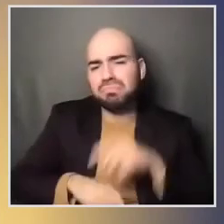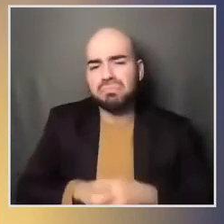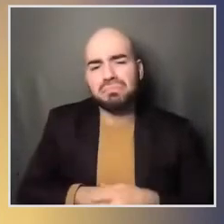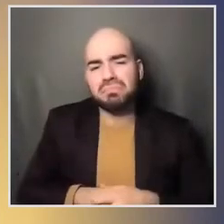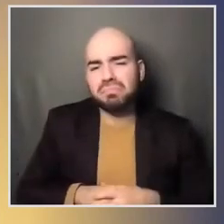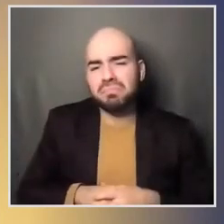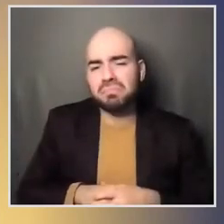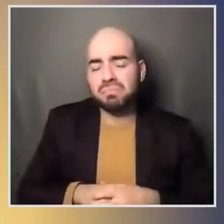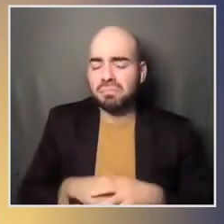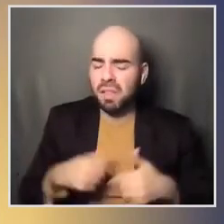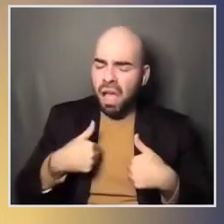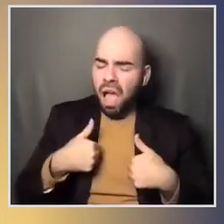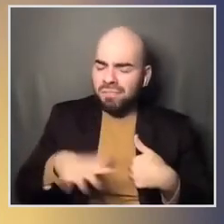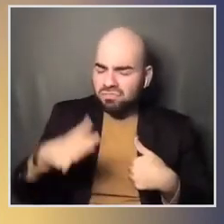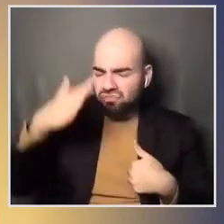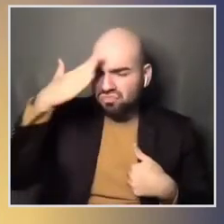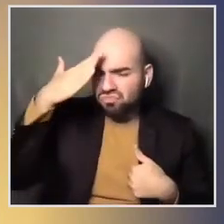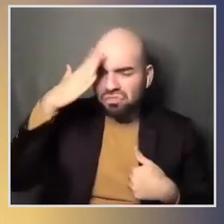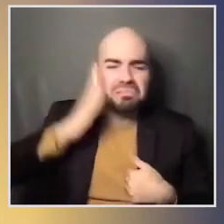lose someone.